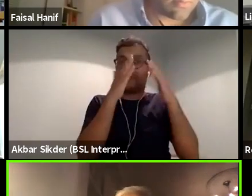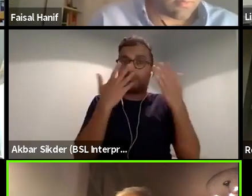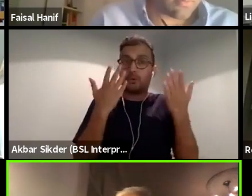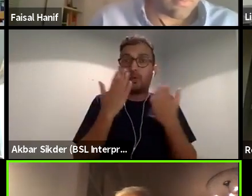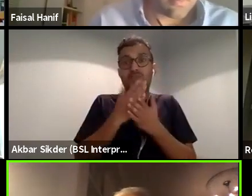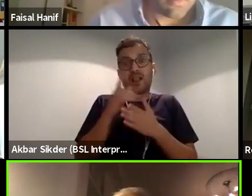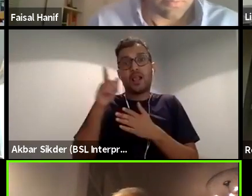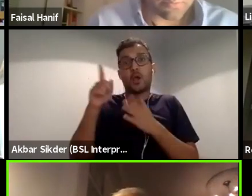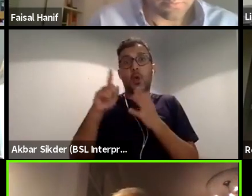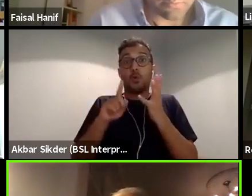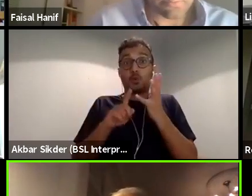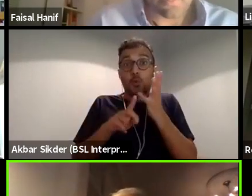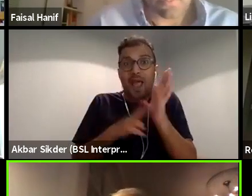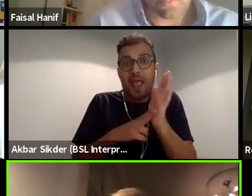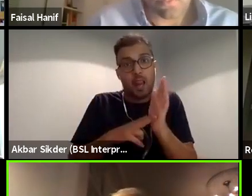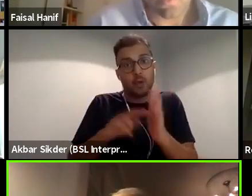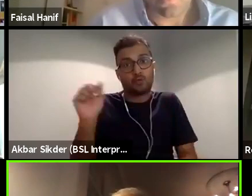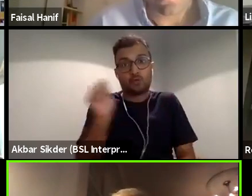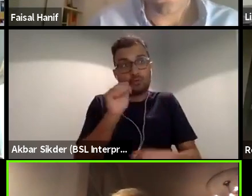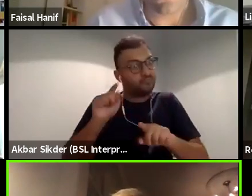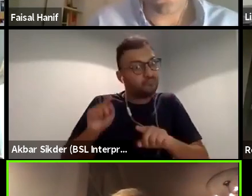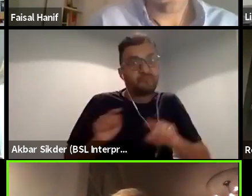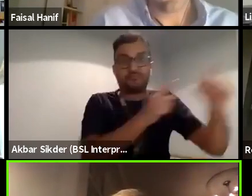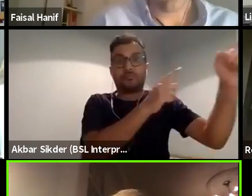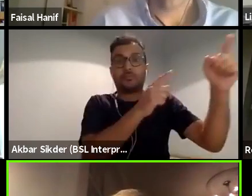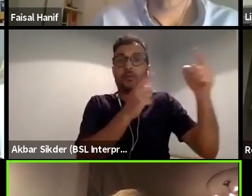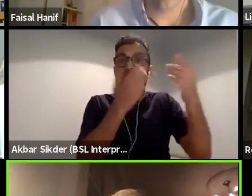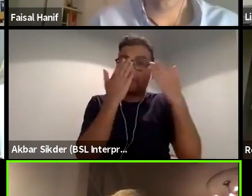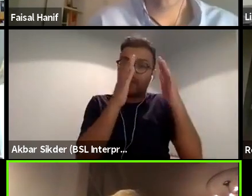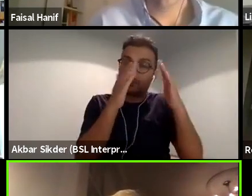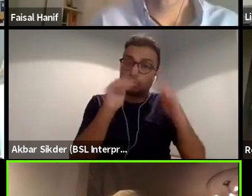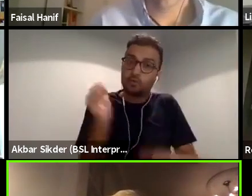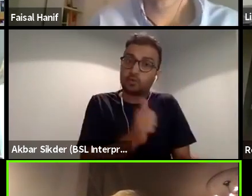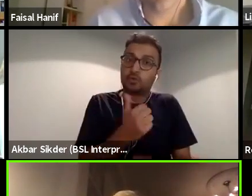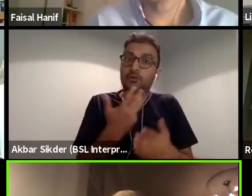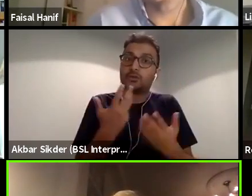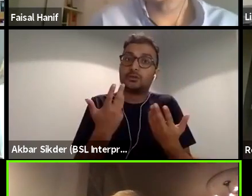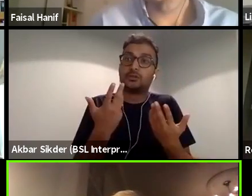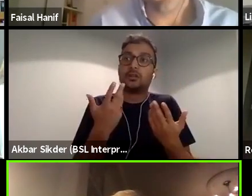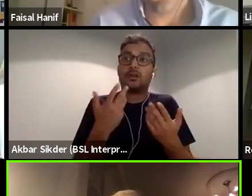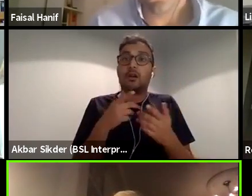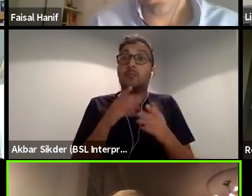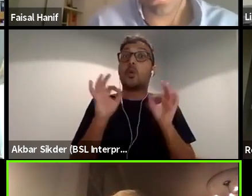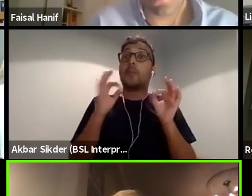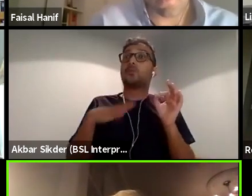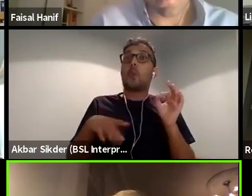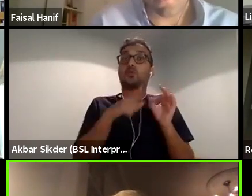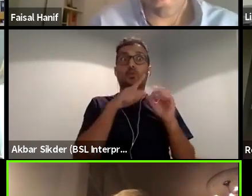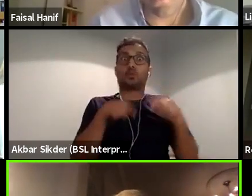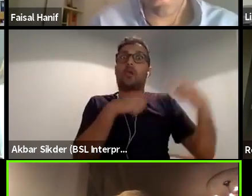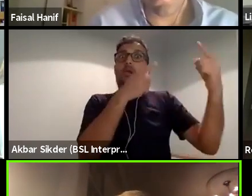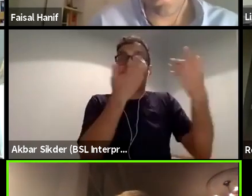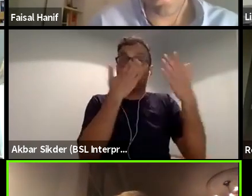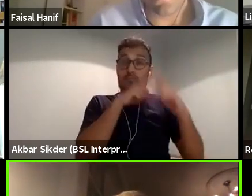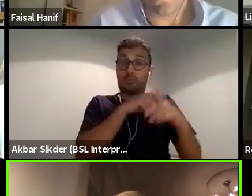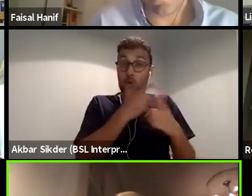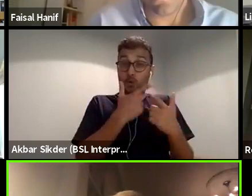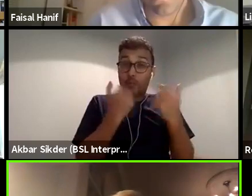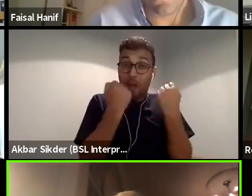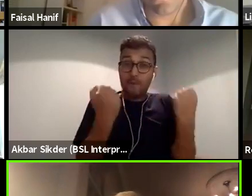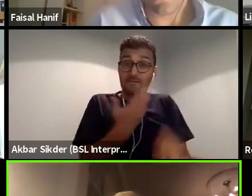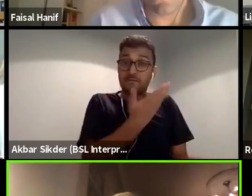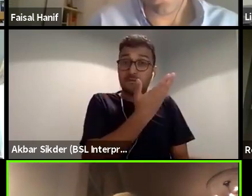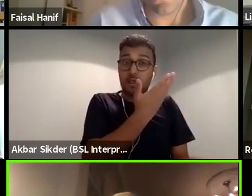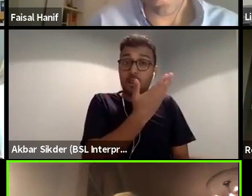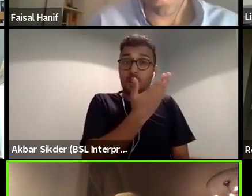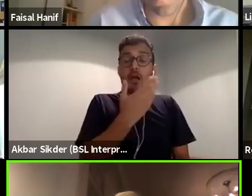again, to tackle. We, the media, need to be very conscious of the fact that one of the reasons that